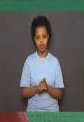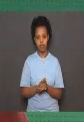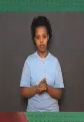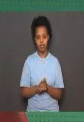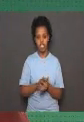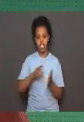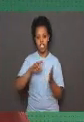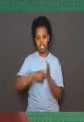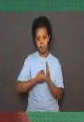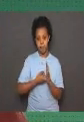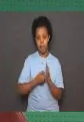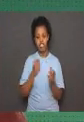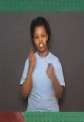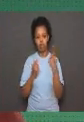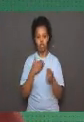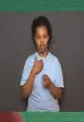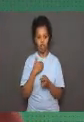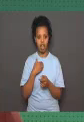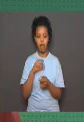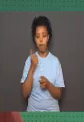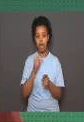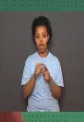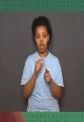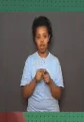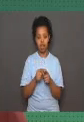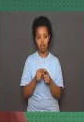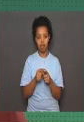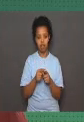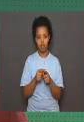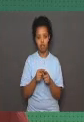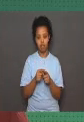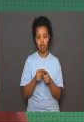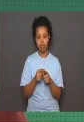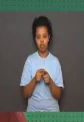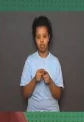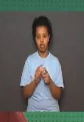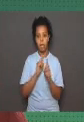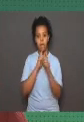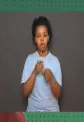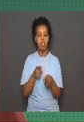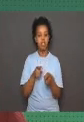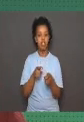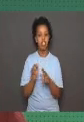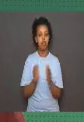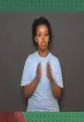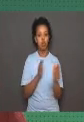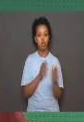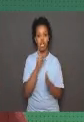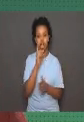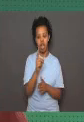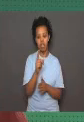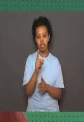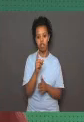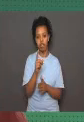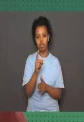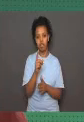words, there is a predetermined behavior produced in response to a particular